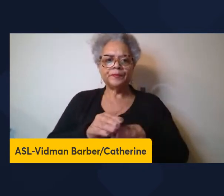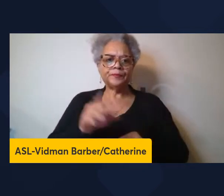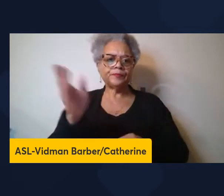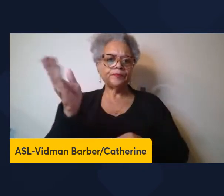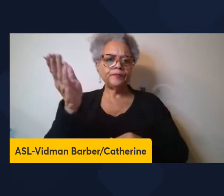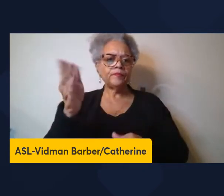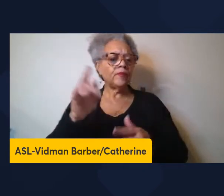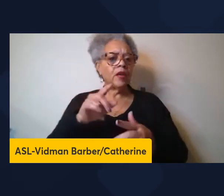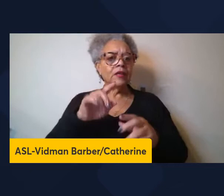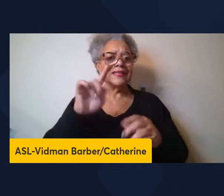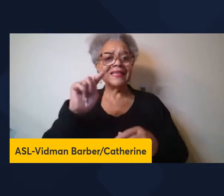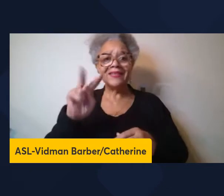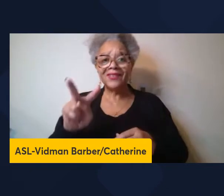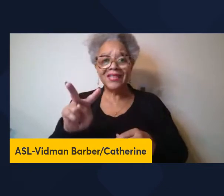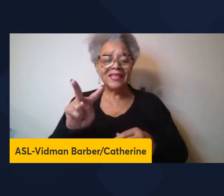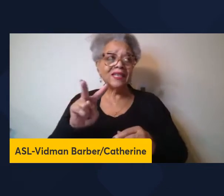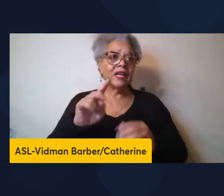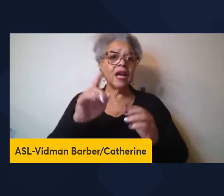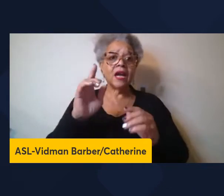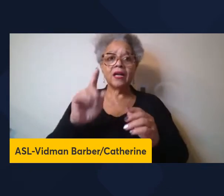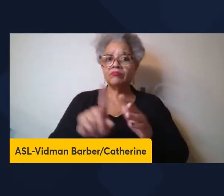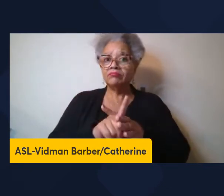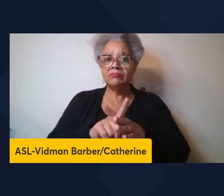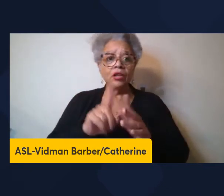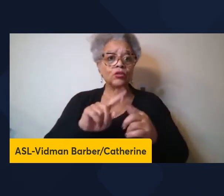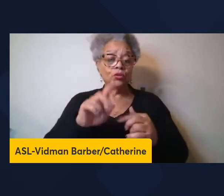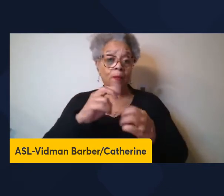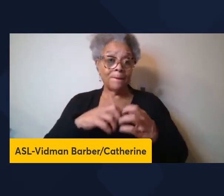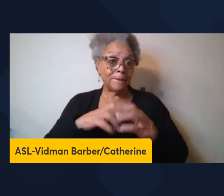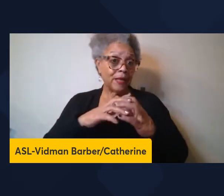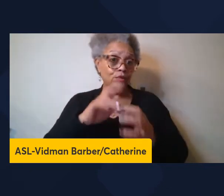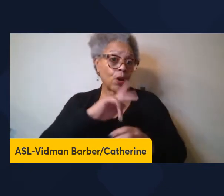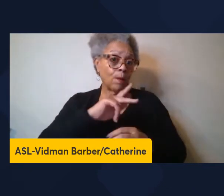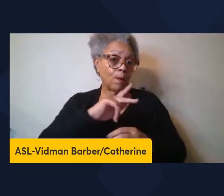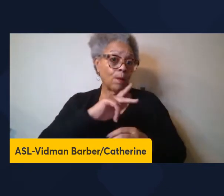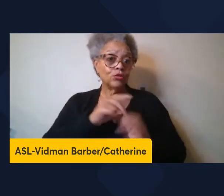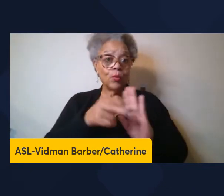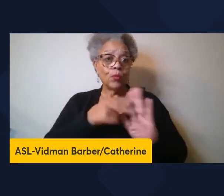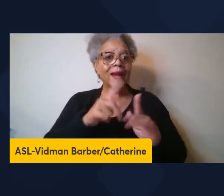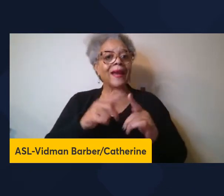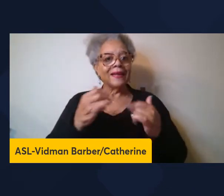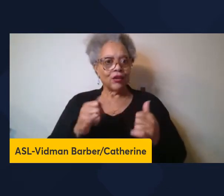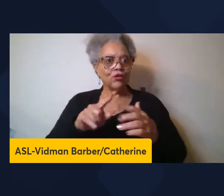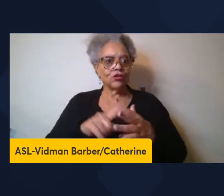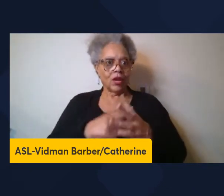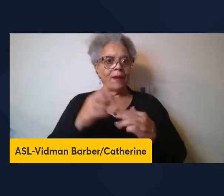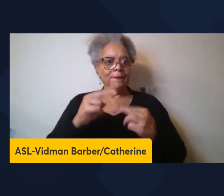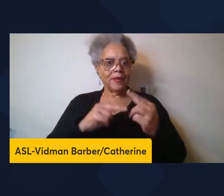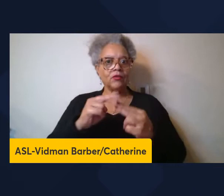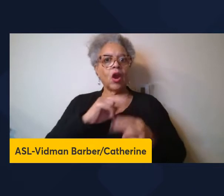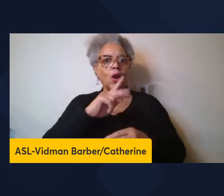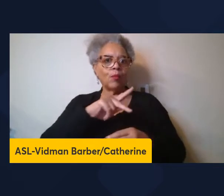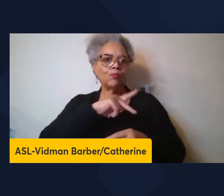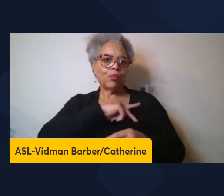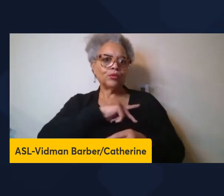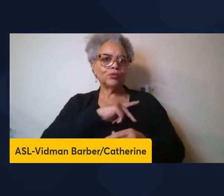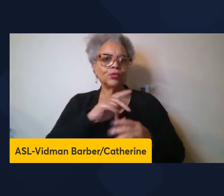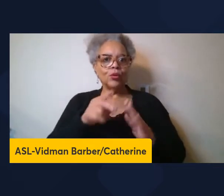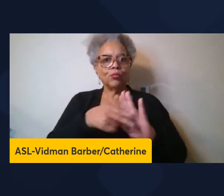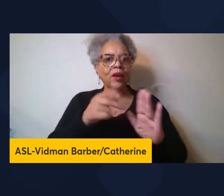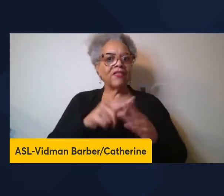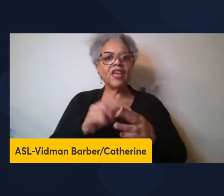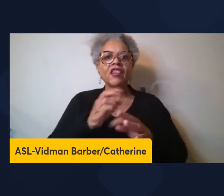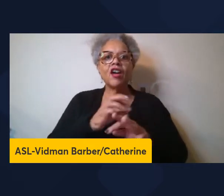on television appearances to build a personal brand. Now you can start building a personal brand with free tools that are